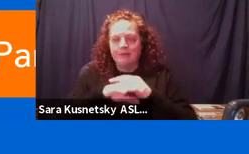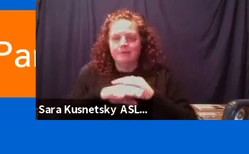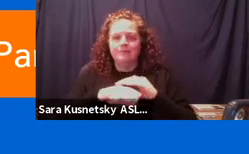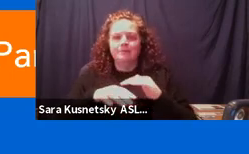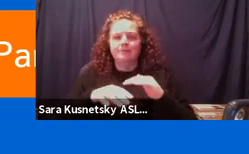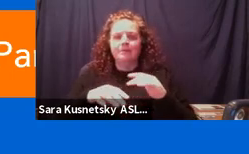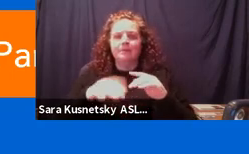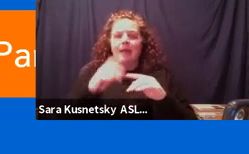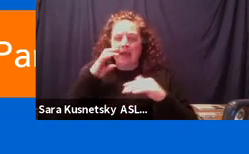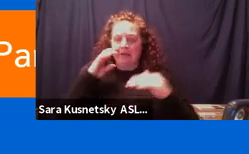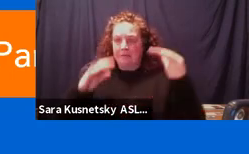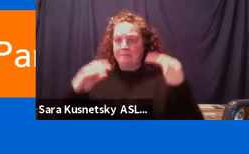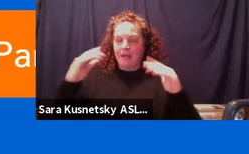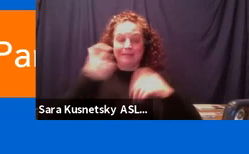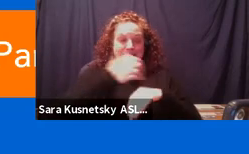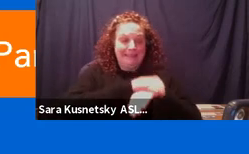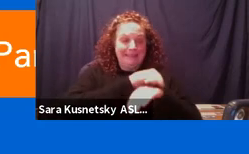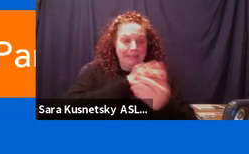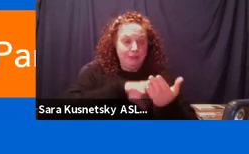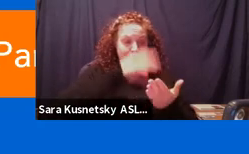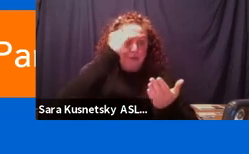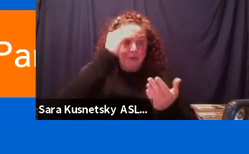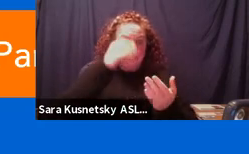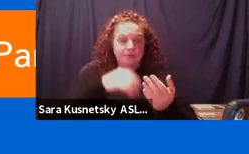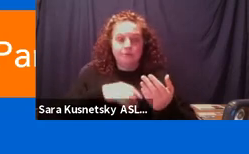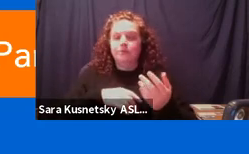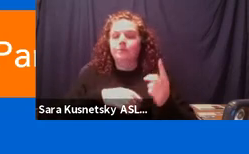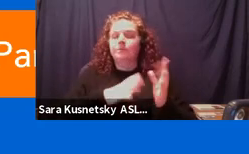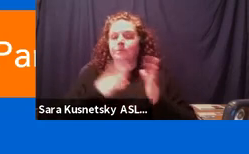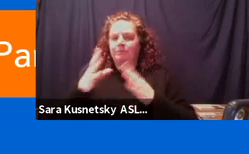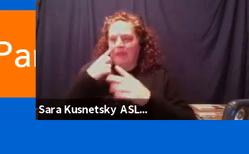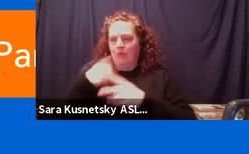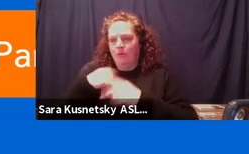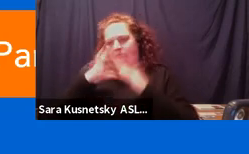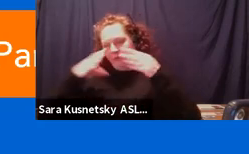it balances out English learners because they were the focus of the investment last year.